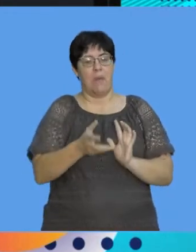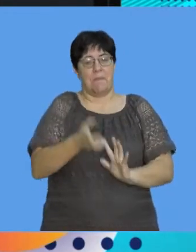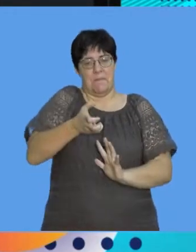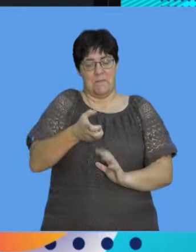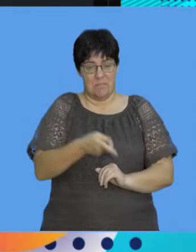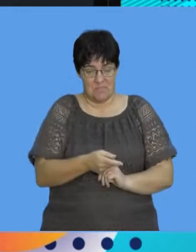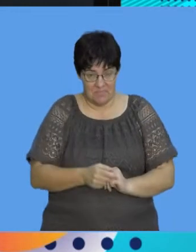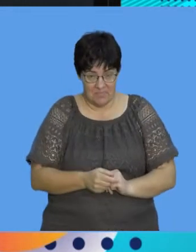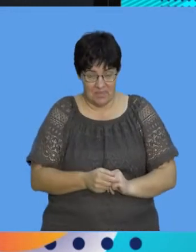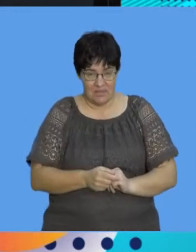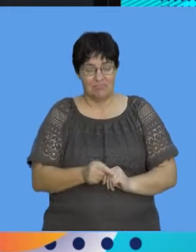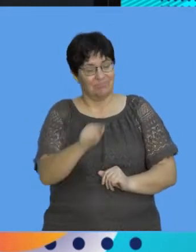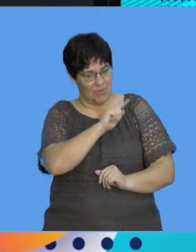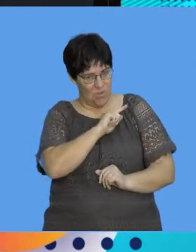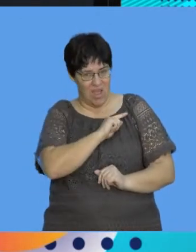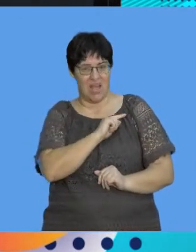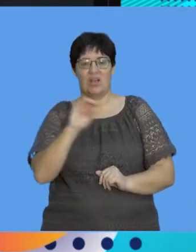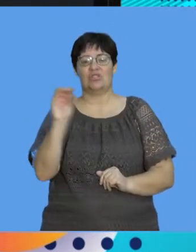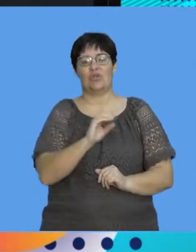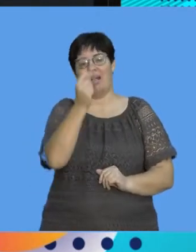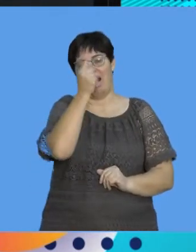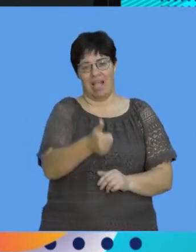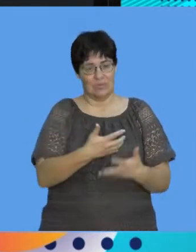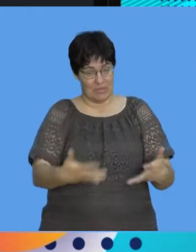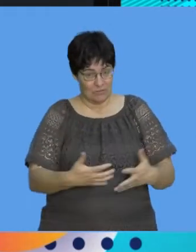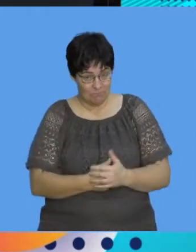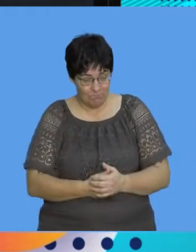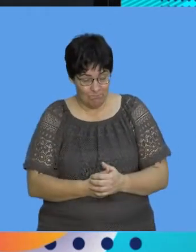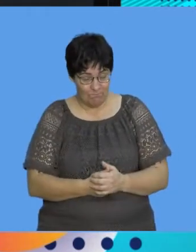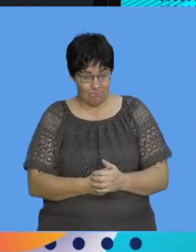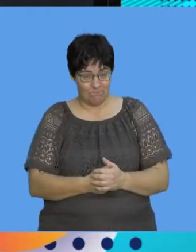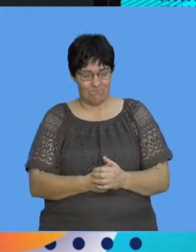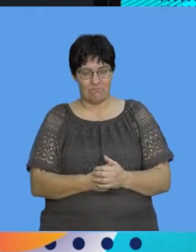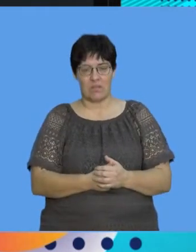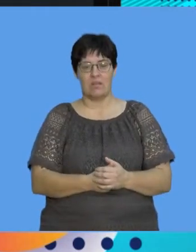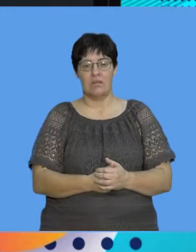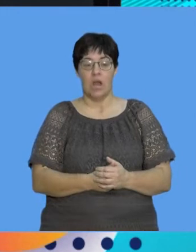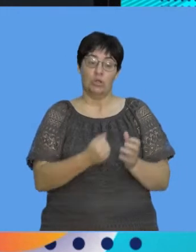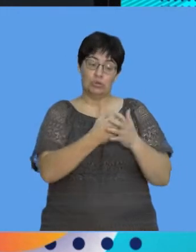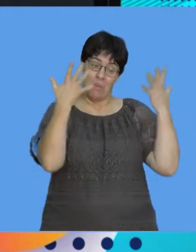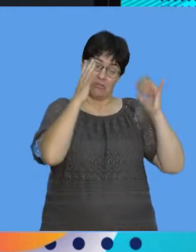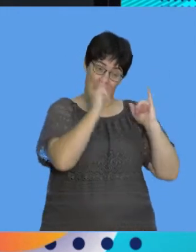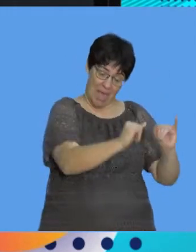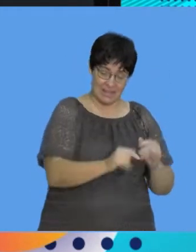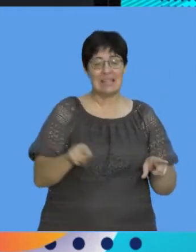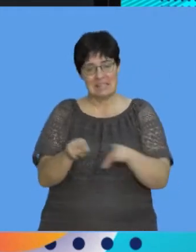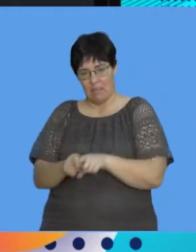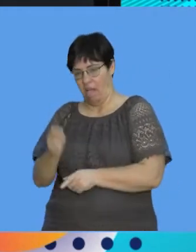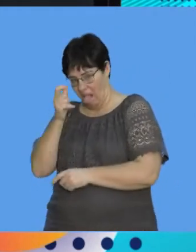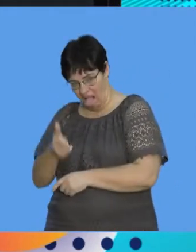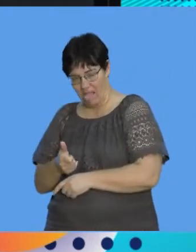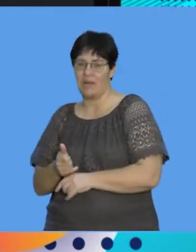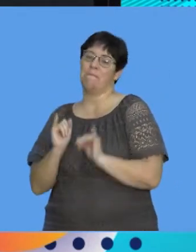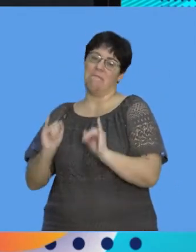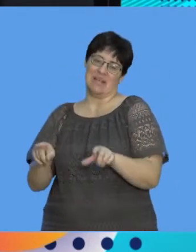often cramps, right, can be caused by too little salt. Right, so as I said, too much a bad thing and